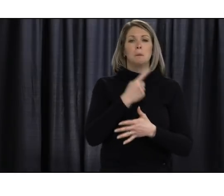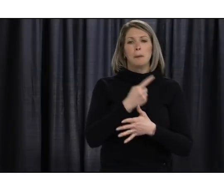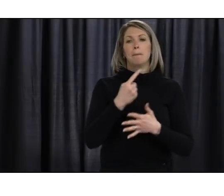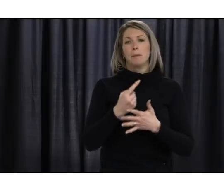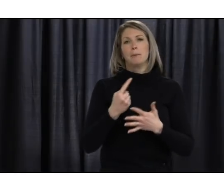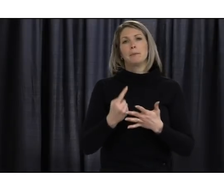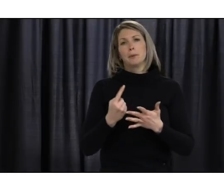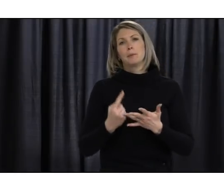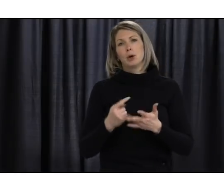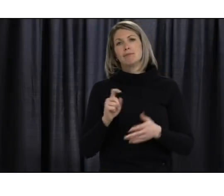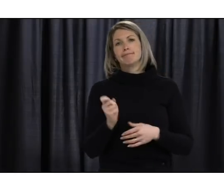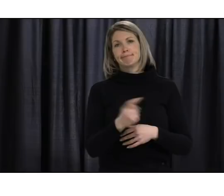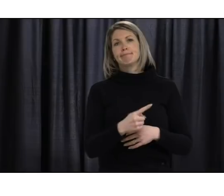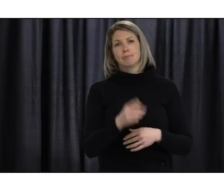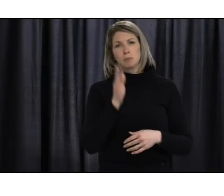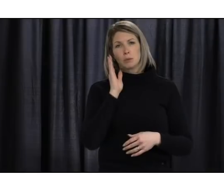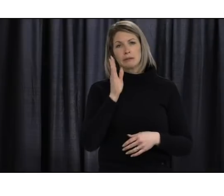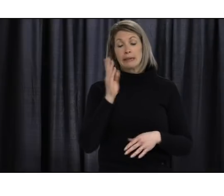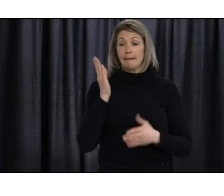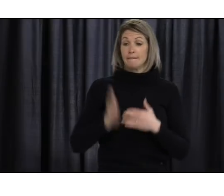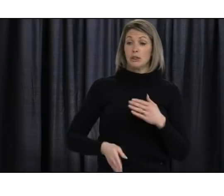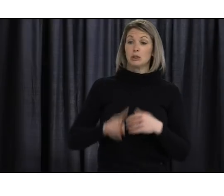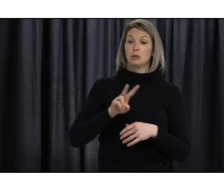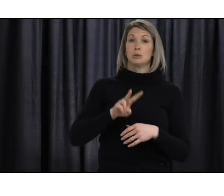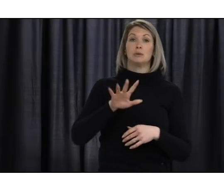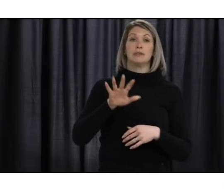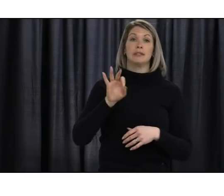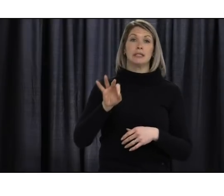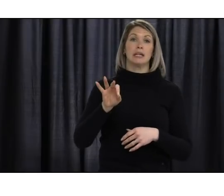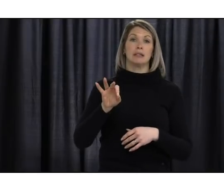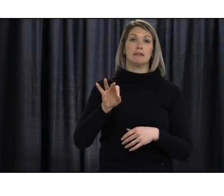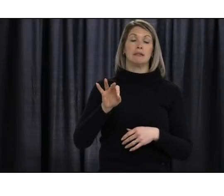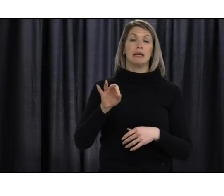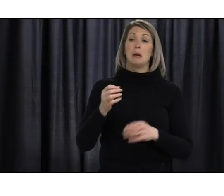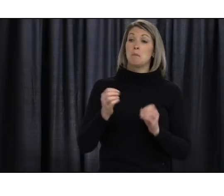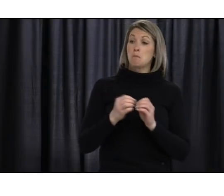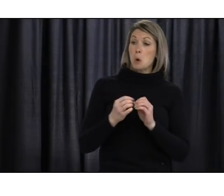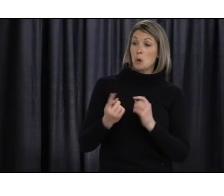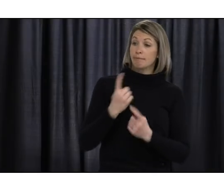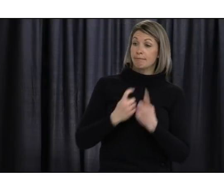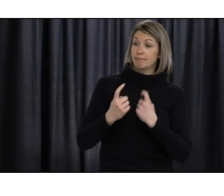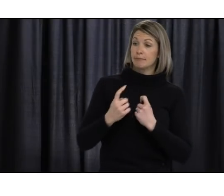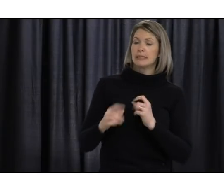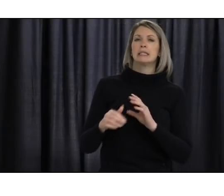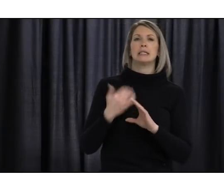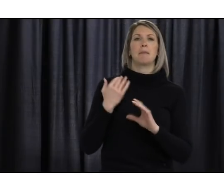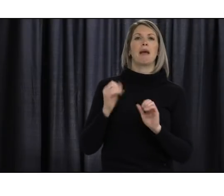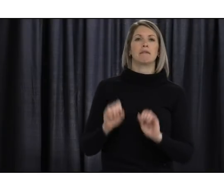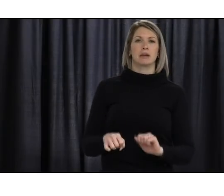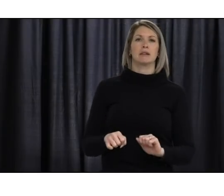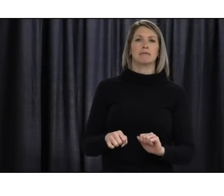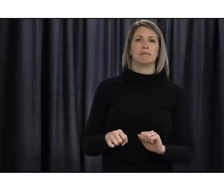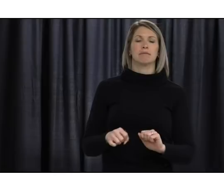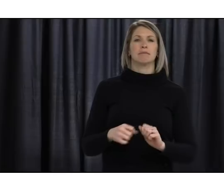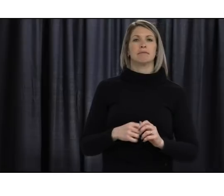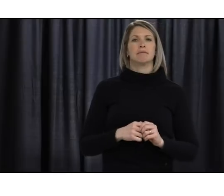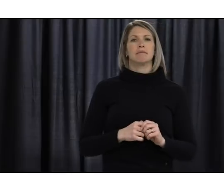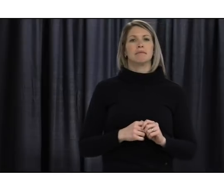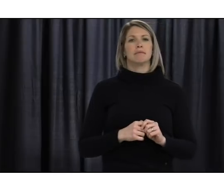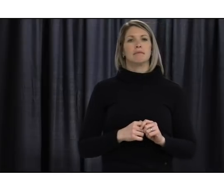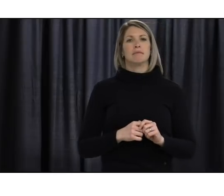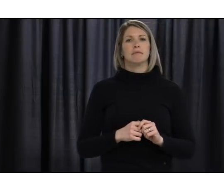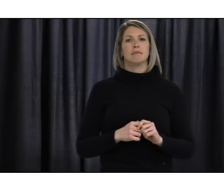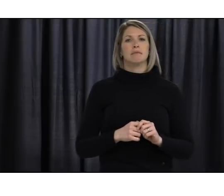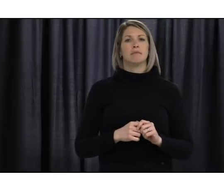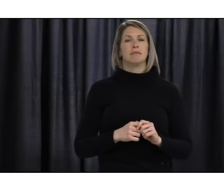This call will end at 2:59 p.m., and further questions can be emailed. For the benefit of our viewing audience, we will present a